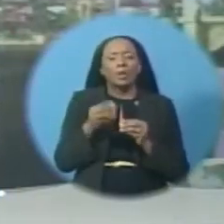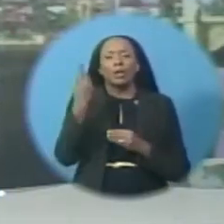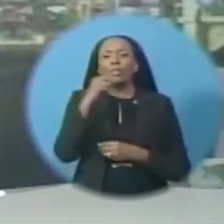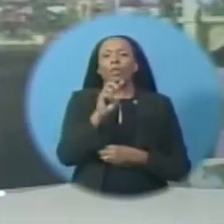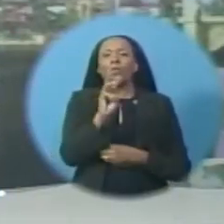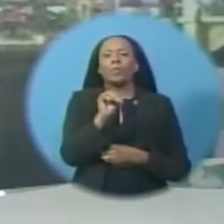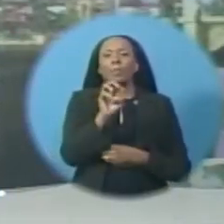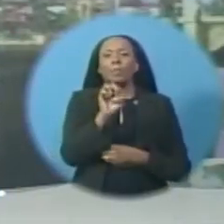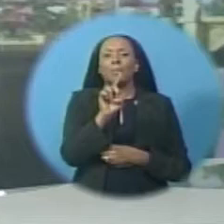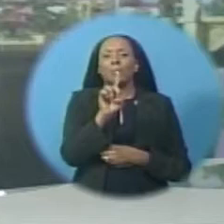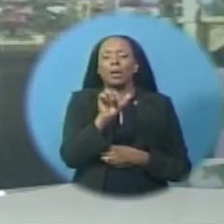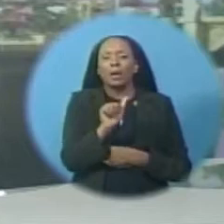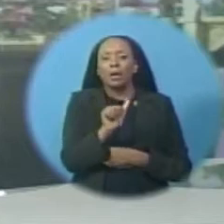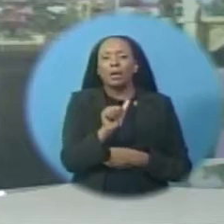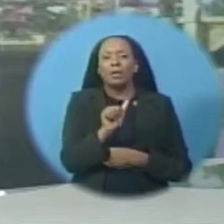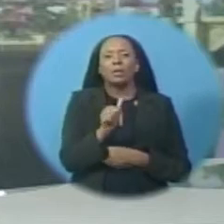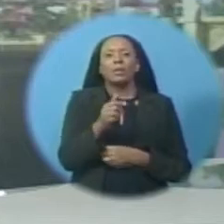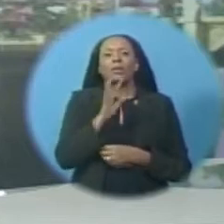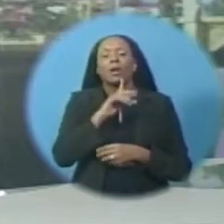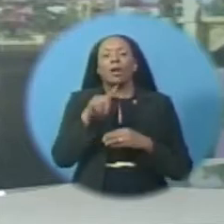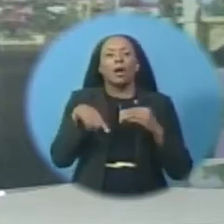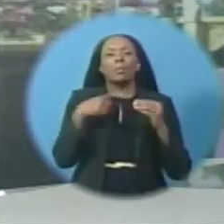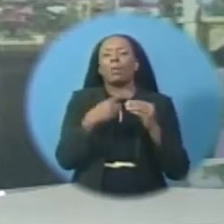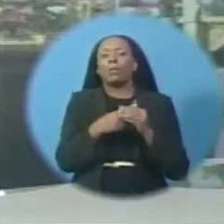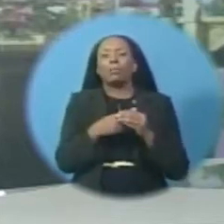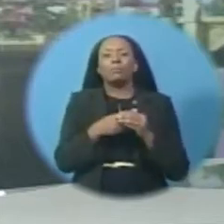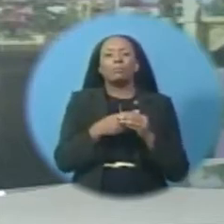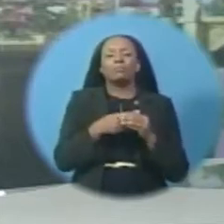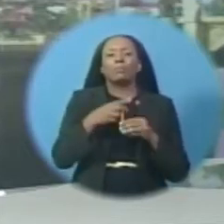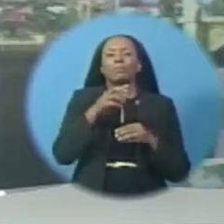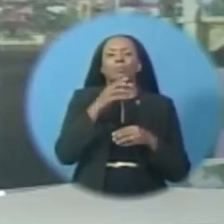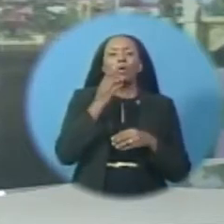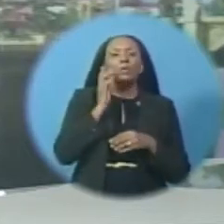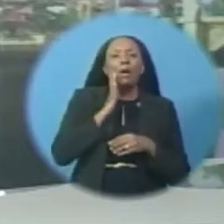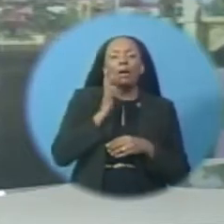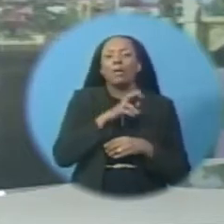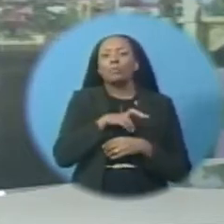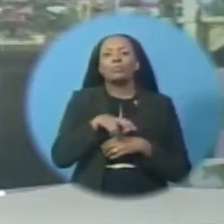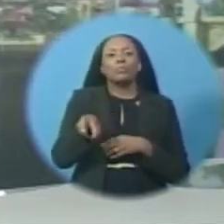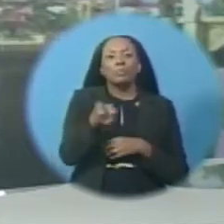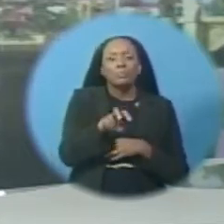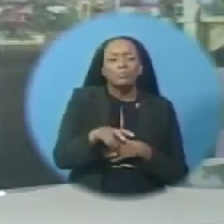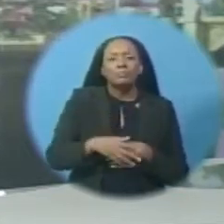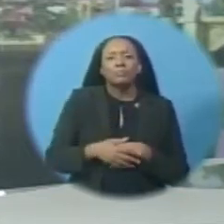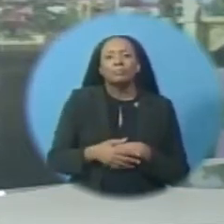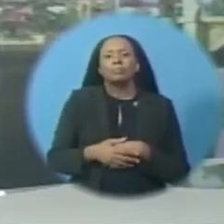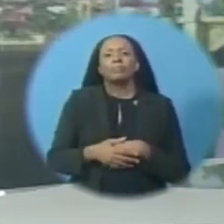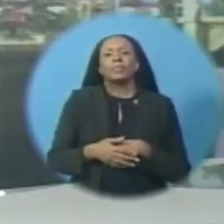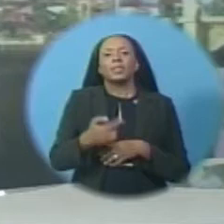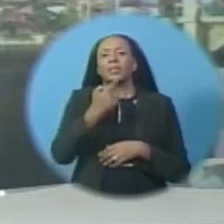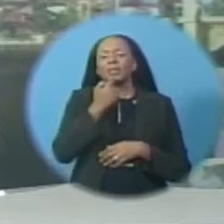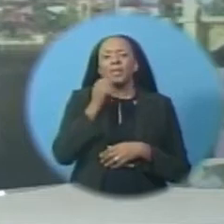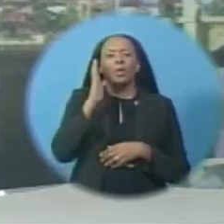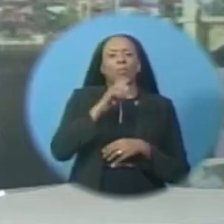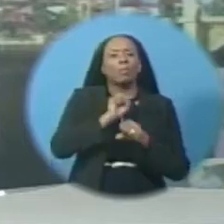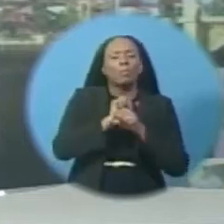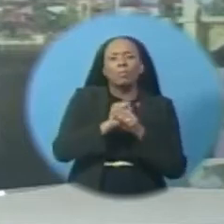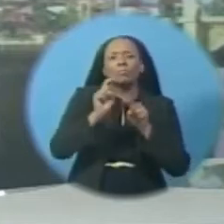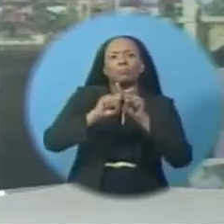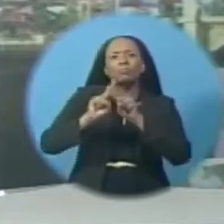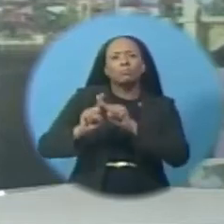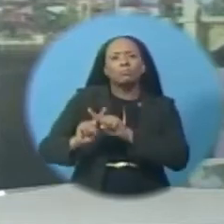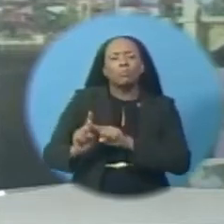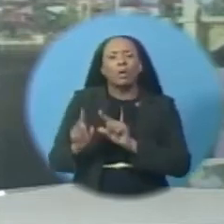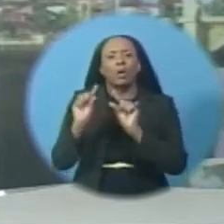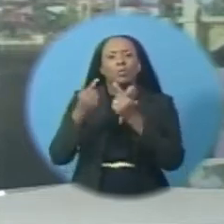Bayfield House to give an update on the sector. Chief Executive Officer Rudy Grant says the BHTA will be working with the Barbados Tourism